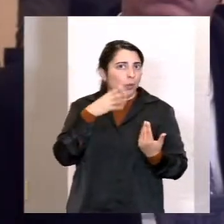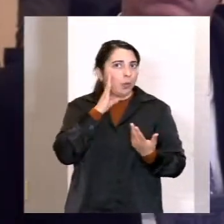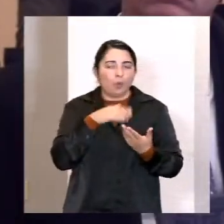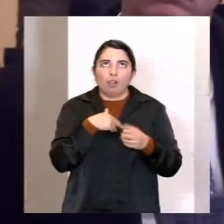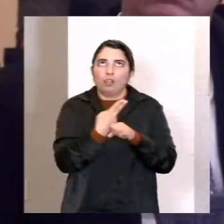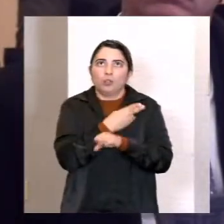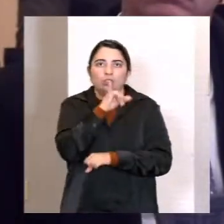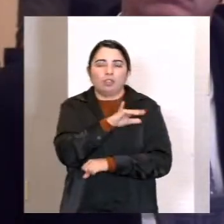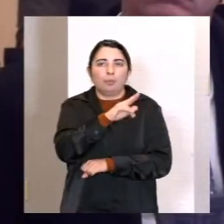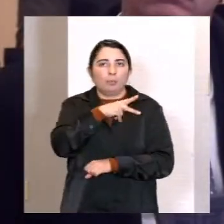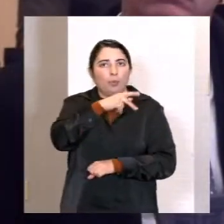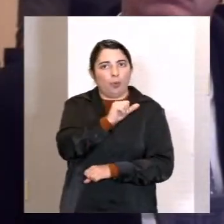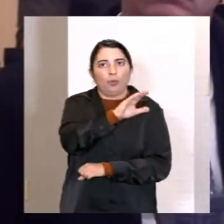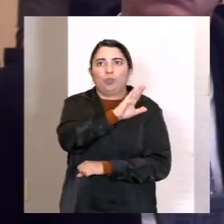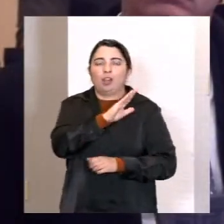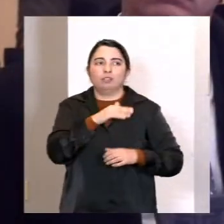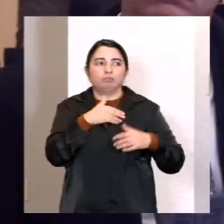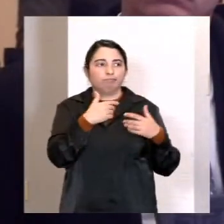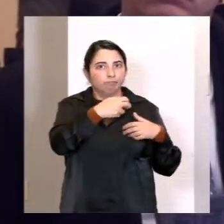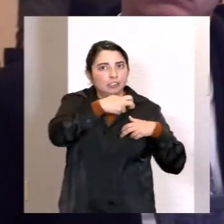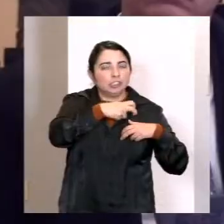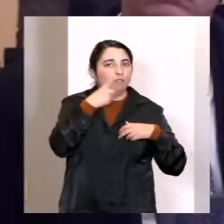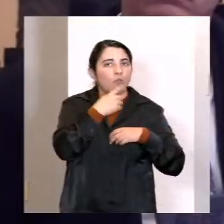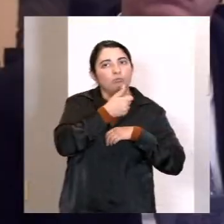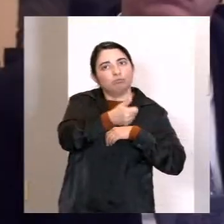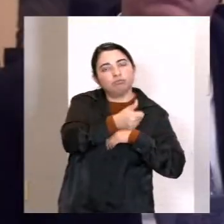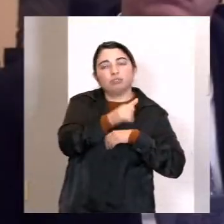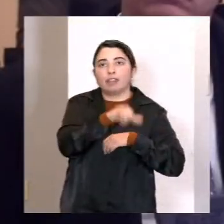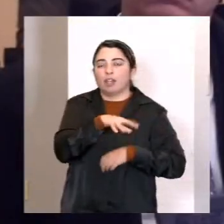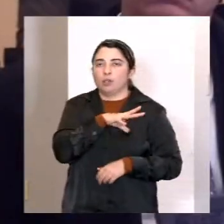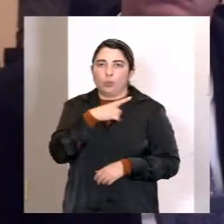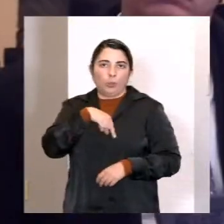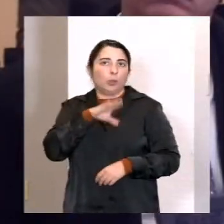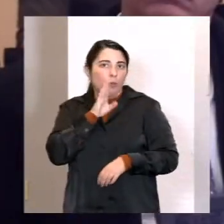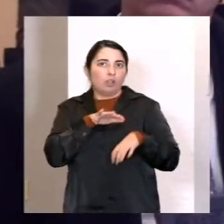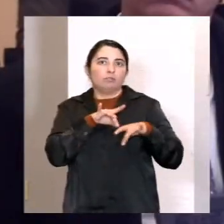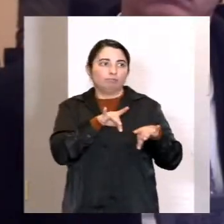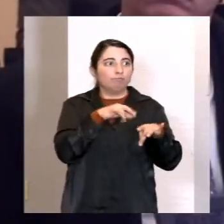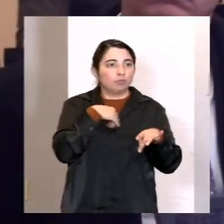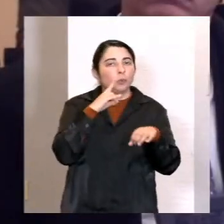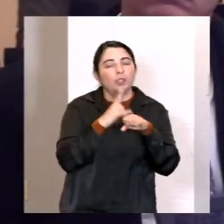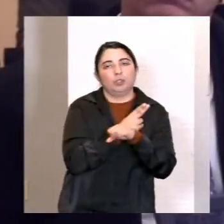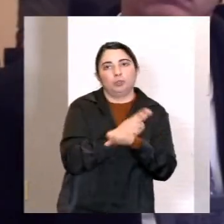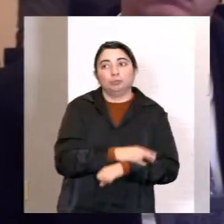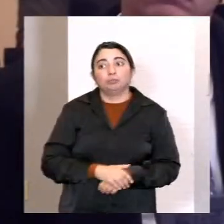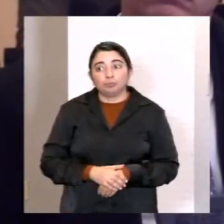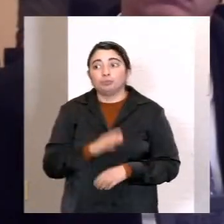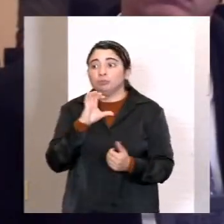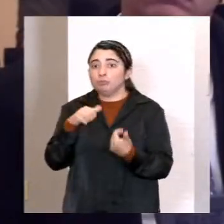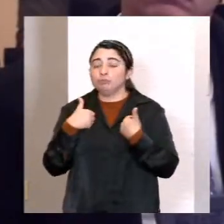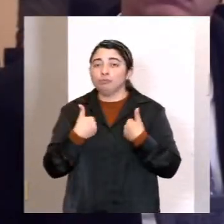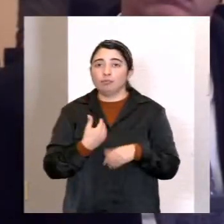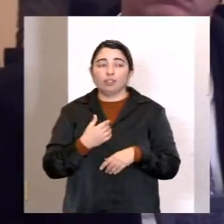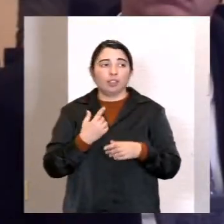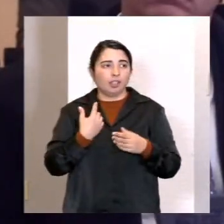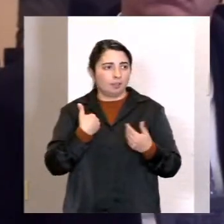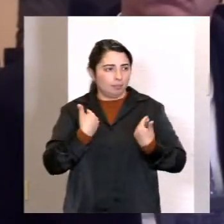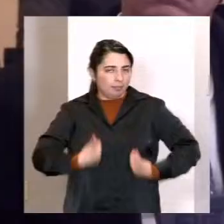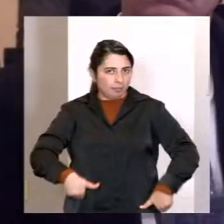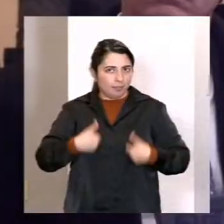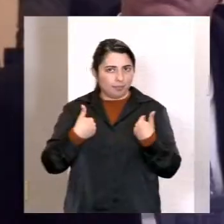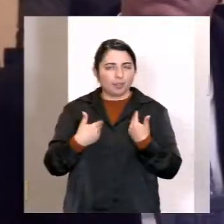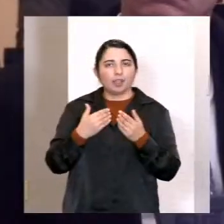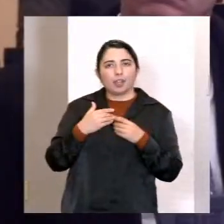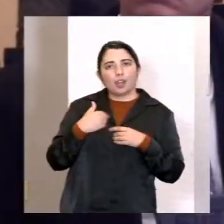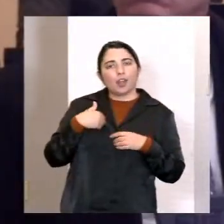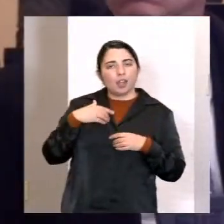we're really looking forward to that as well. The upgrades to PATH stations, major service enhancements to meet the record demands. I'm also very personally familiar